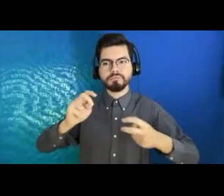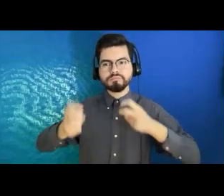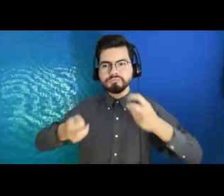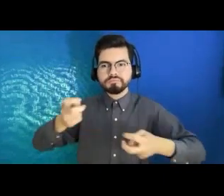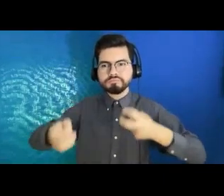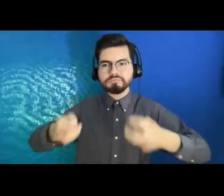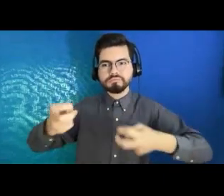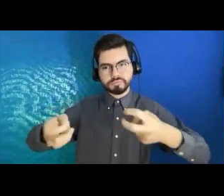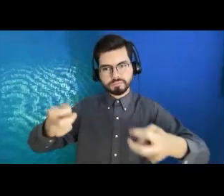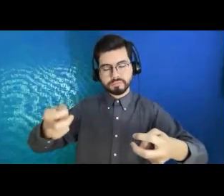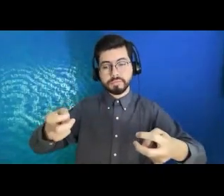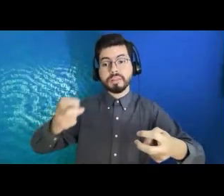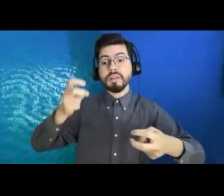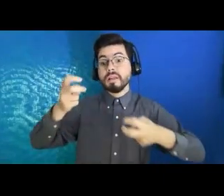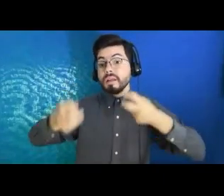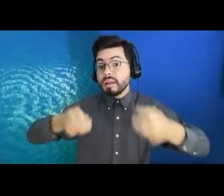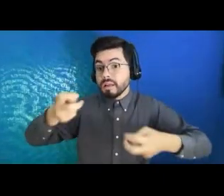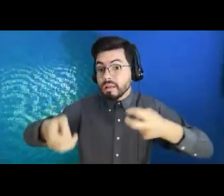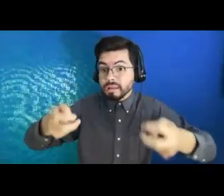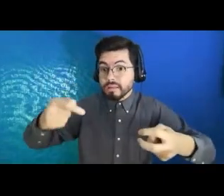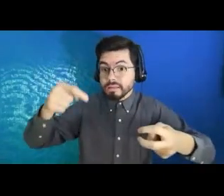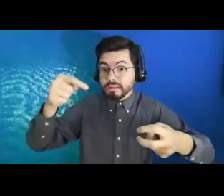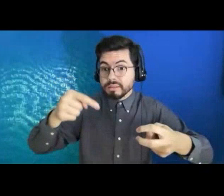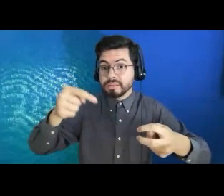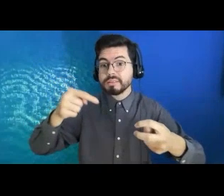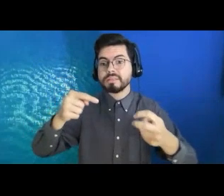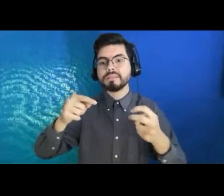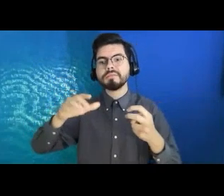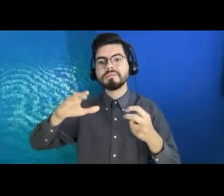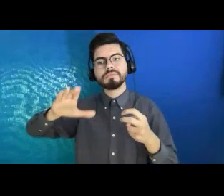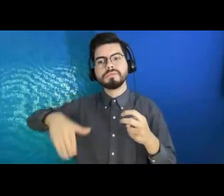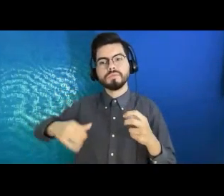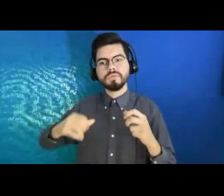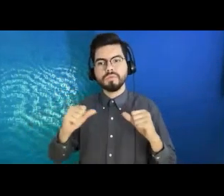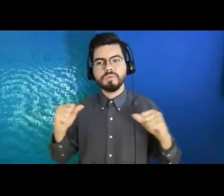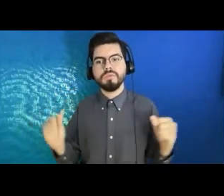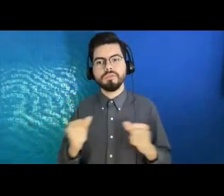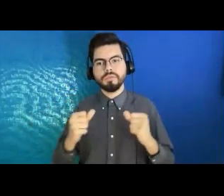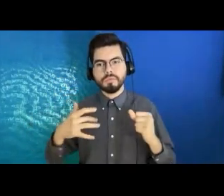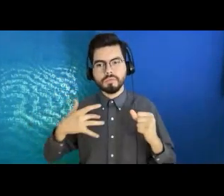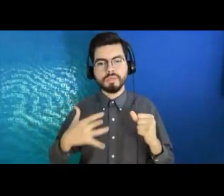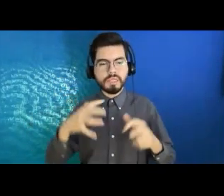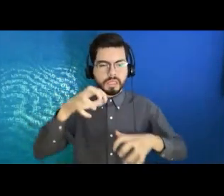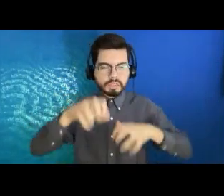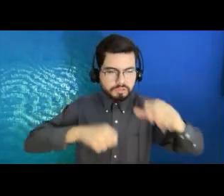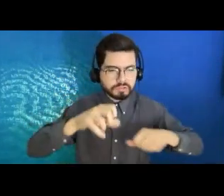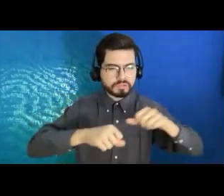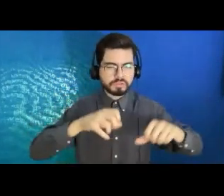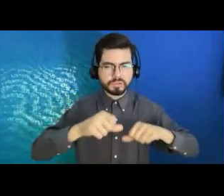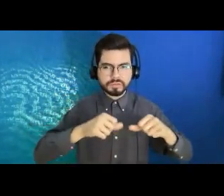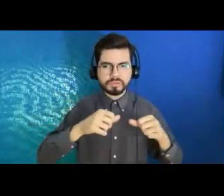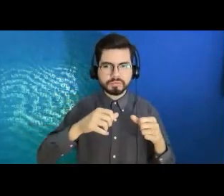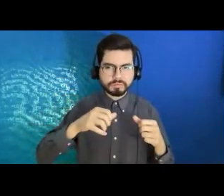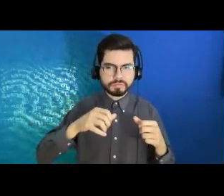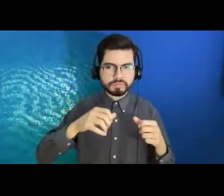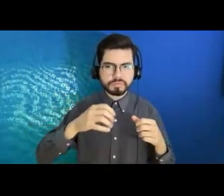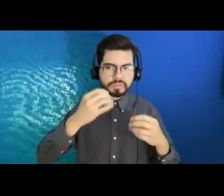predators spend in late winter, you know, handling, you know, eating those carcasses. So if you're doing that, you're